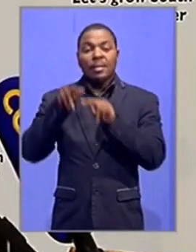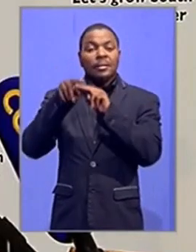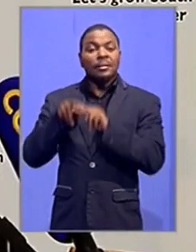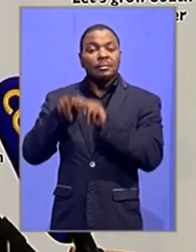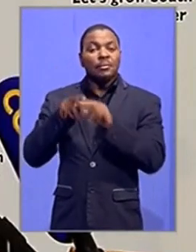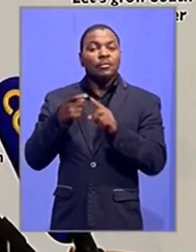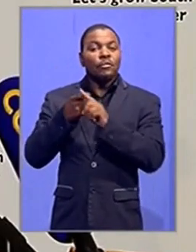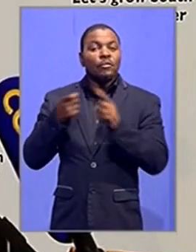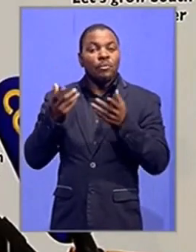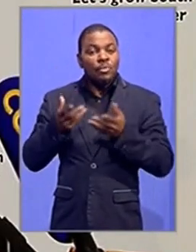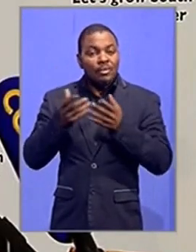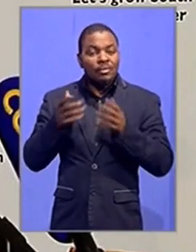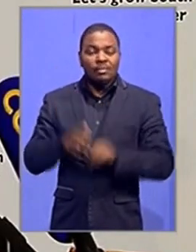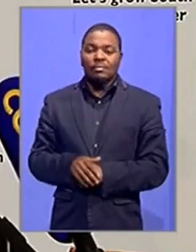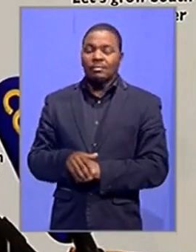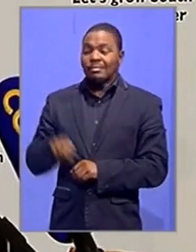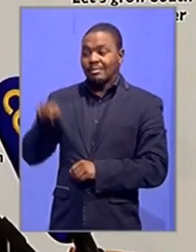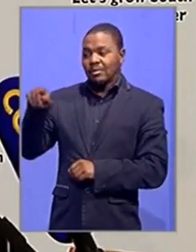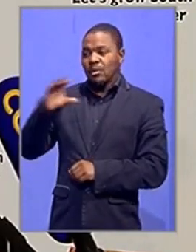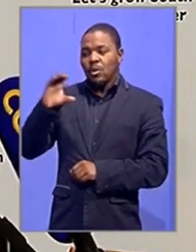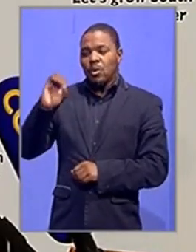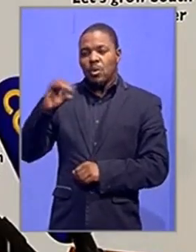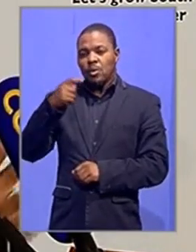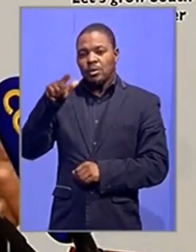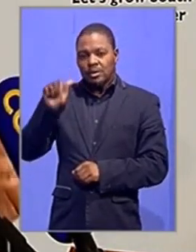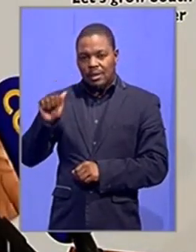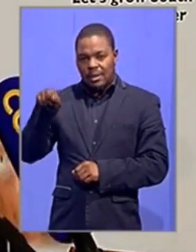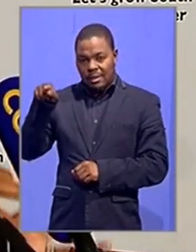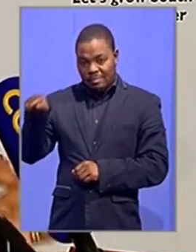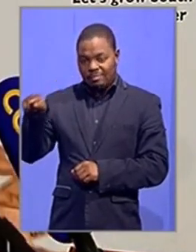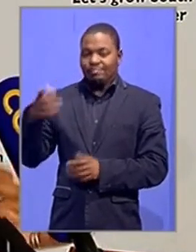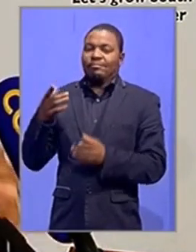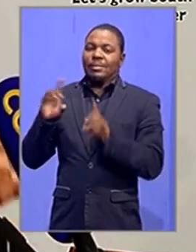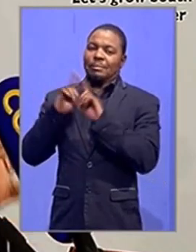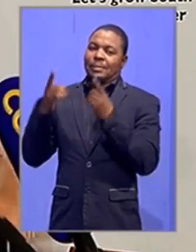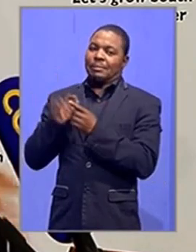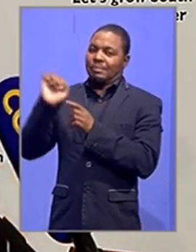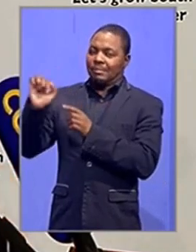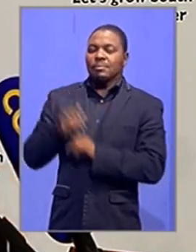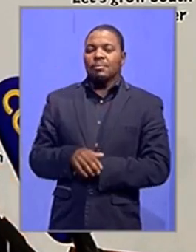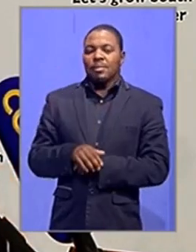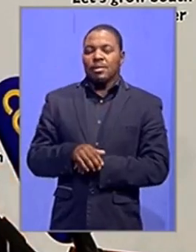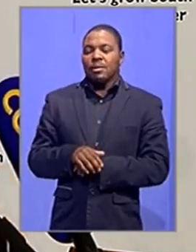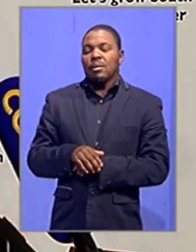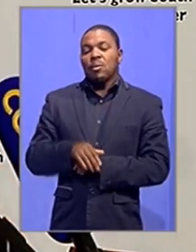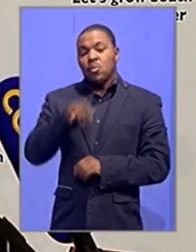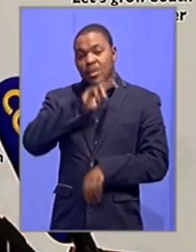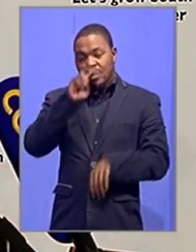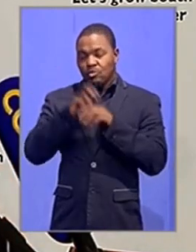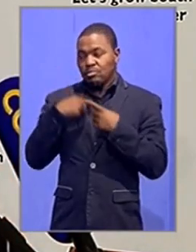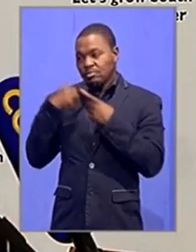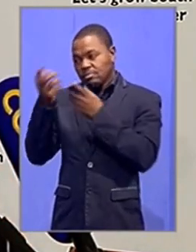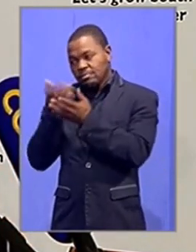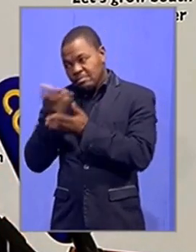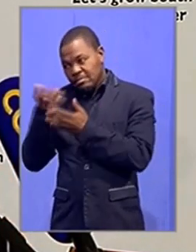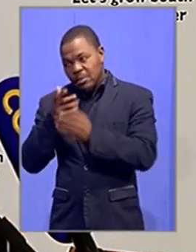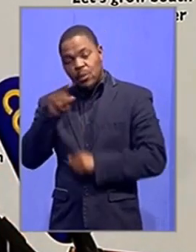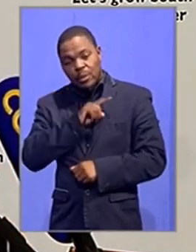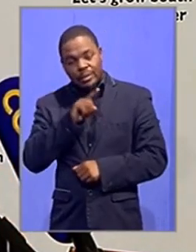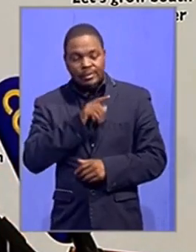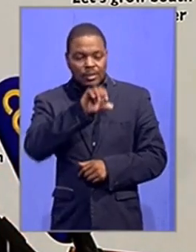the protocols and the regulations of COGTA. So we have to go back to them to say the country has decided to live side by side